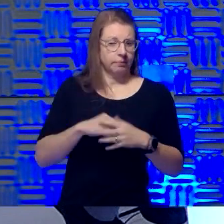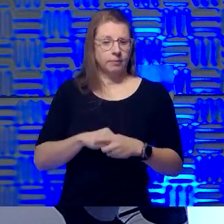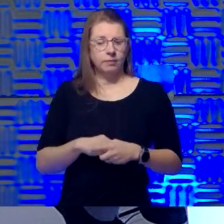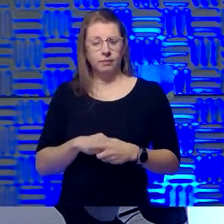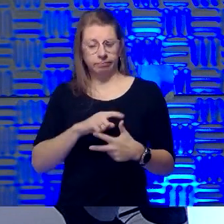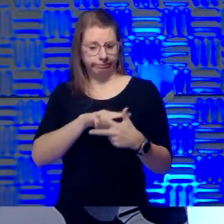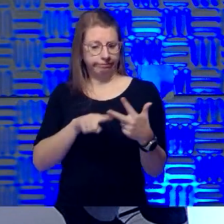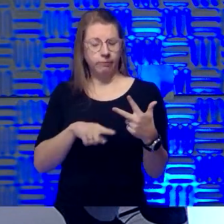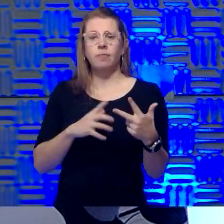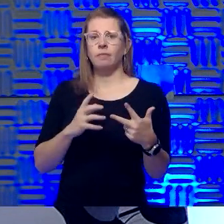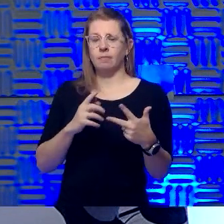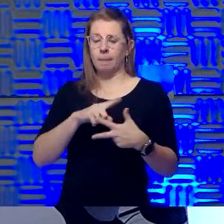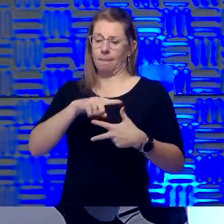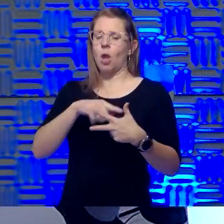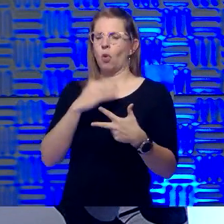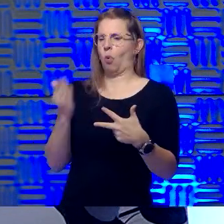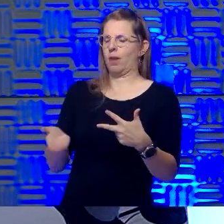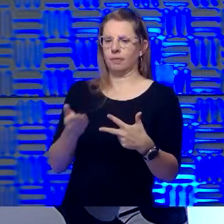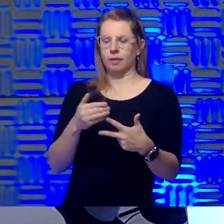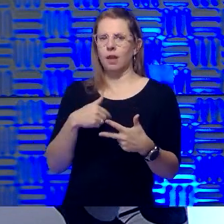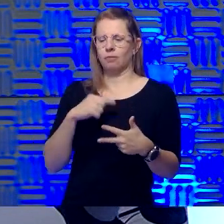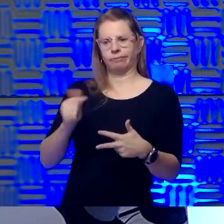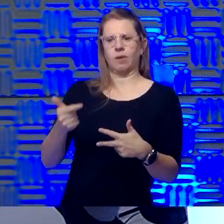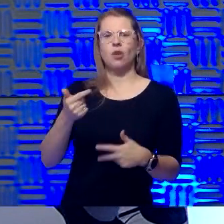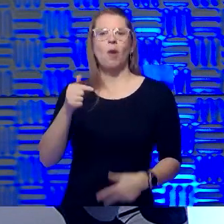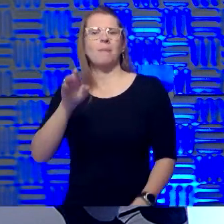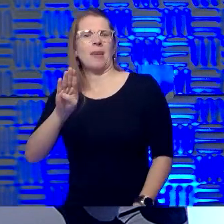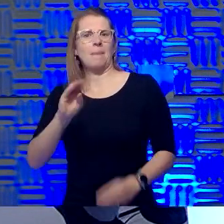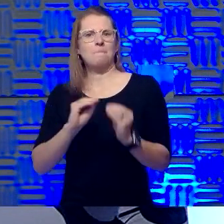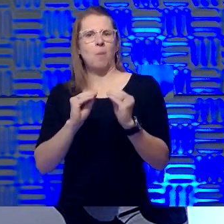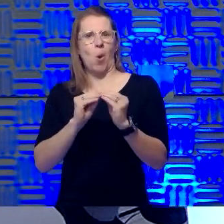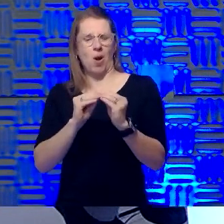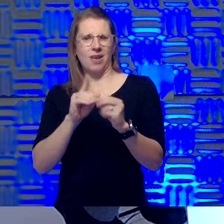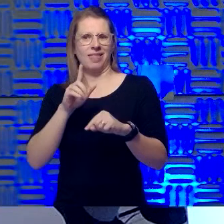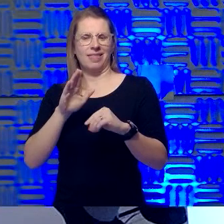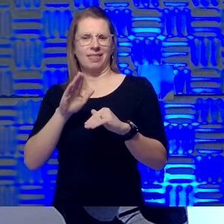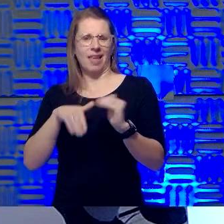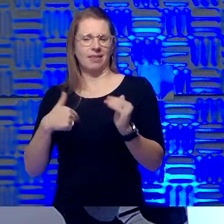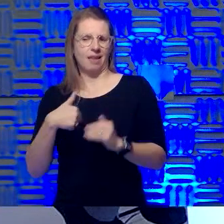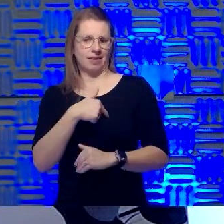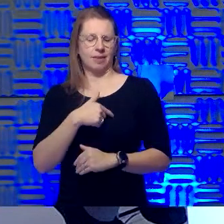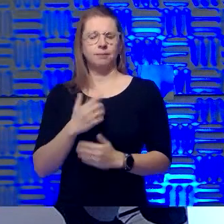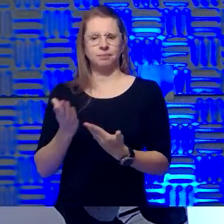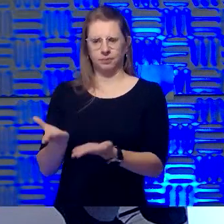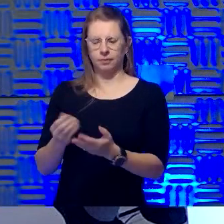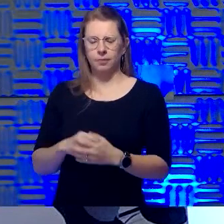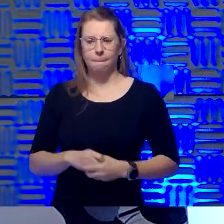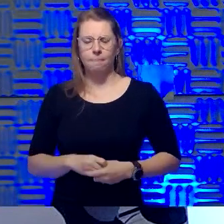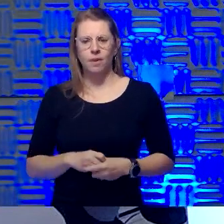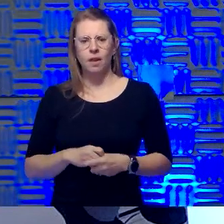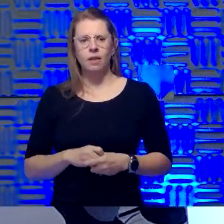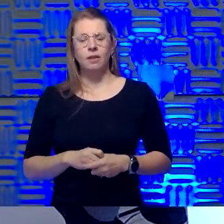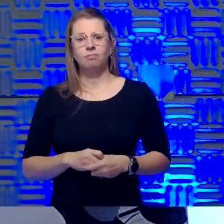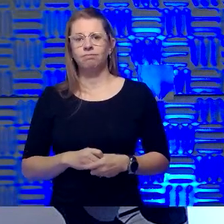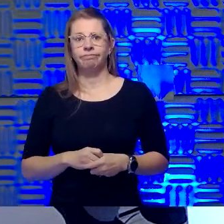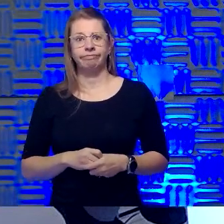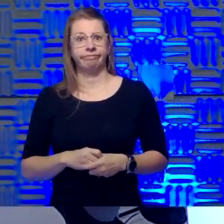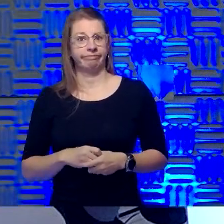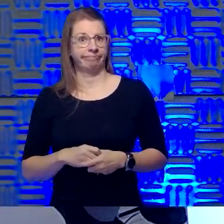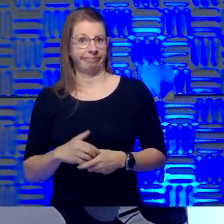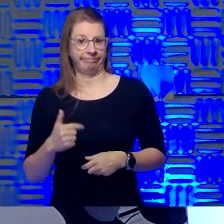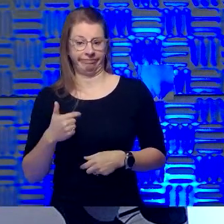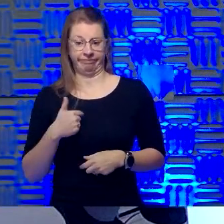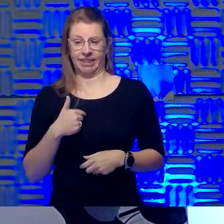I think our relation, go ahead. Great Ben probably has a little more involvement than the rest of us. Go ahead. I do not personally have